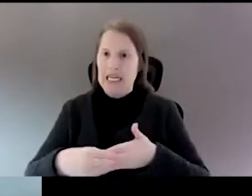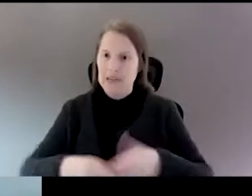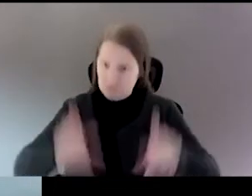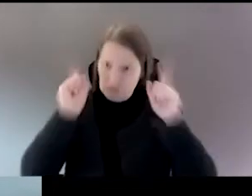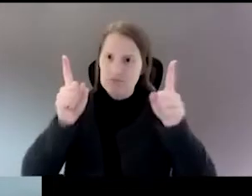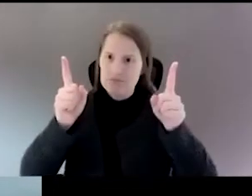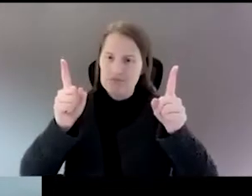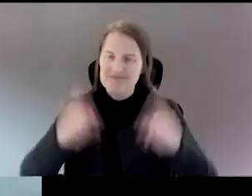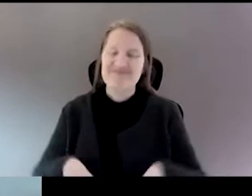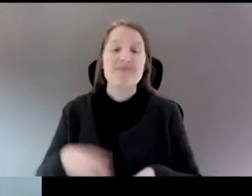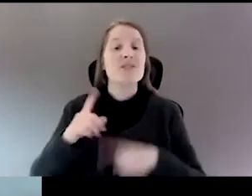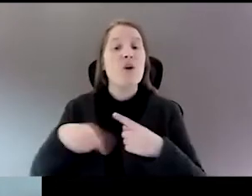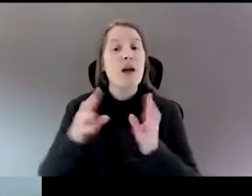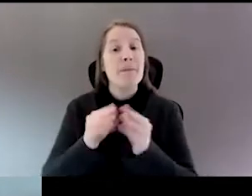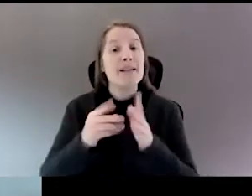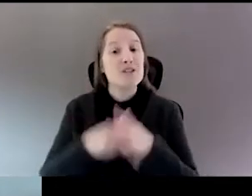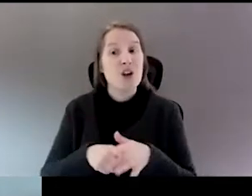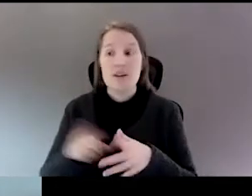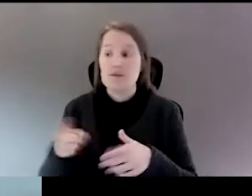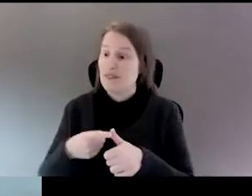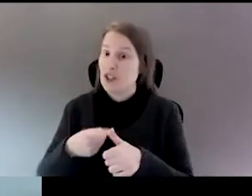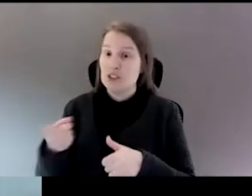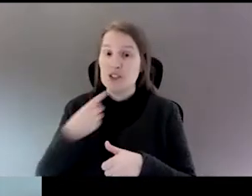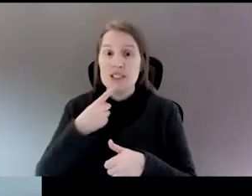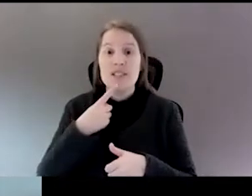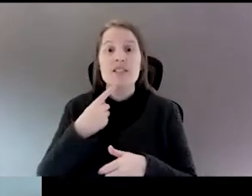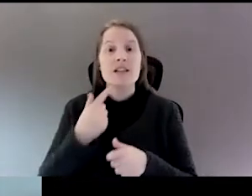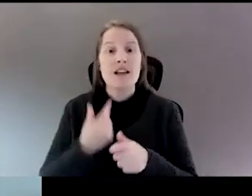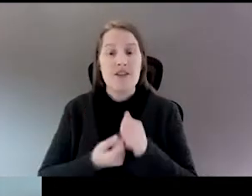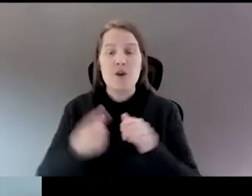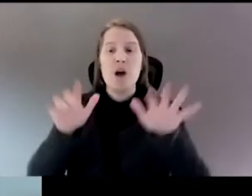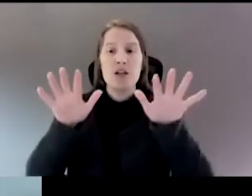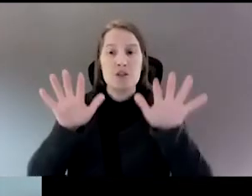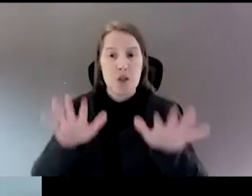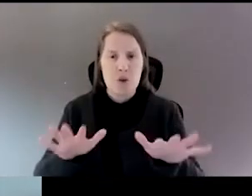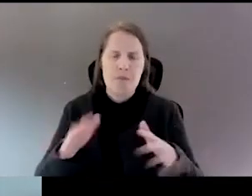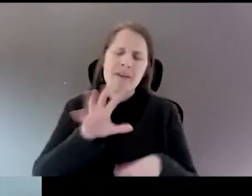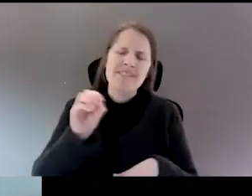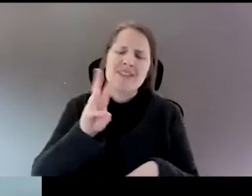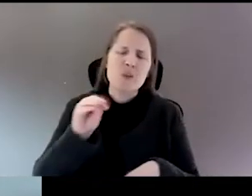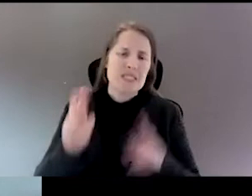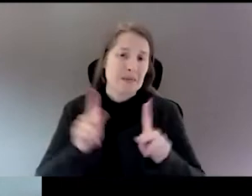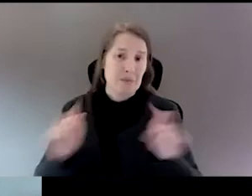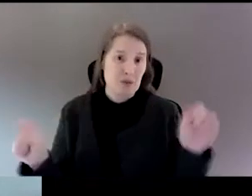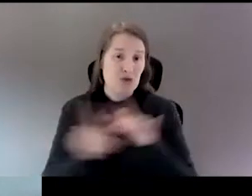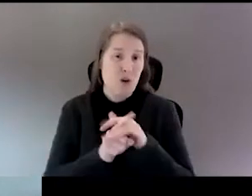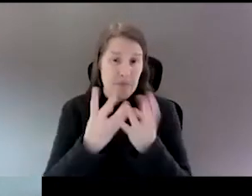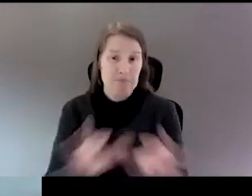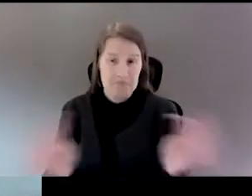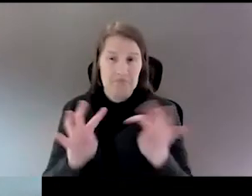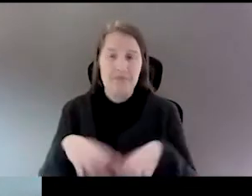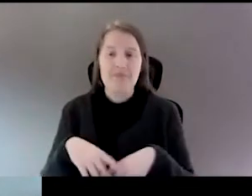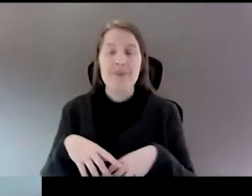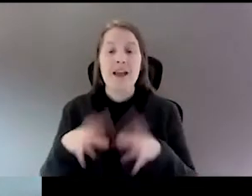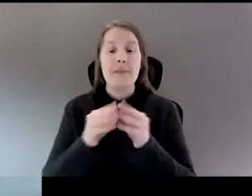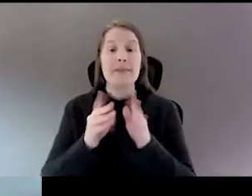the first thing she says is everyone slows down, and there are usually 50 or 60 people there. And as meetings start, she